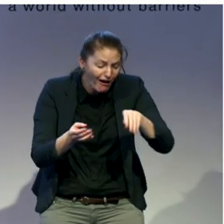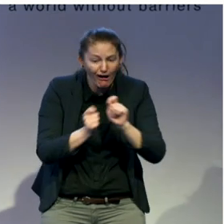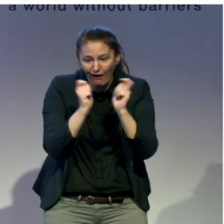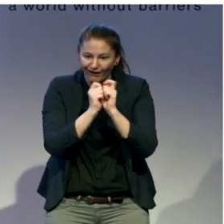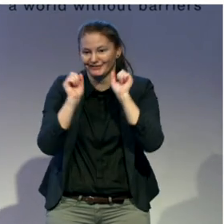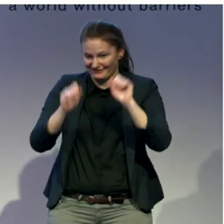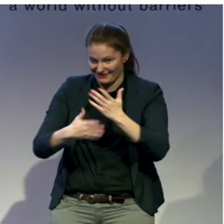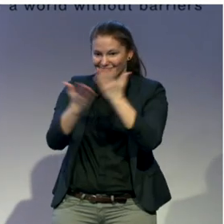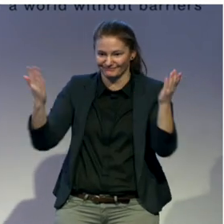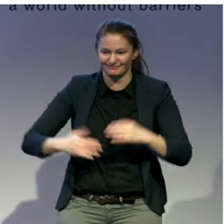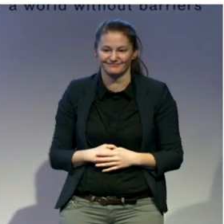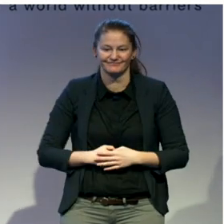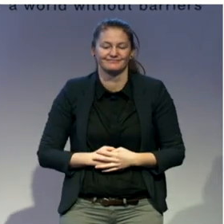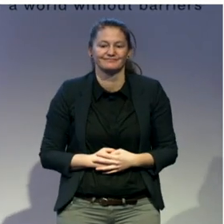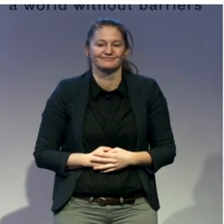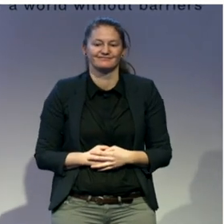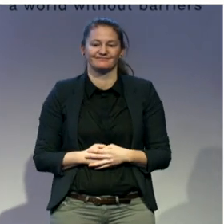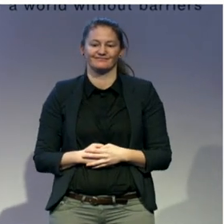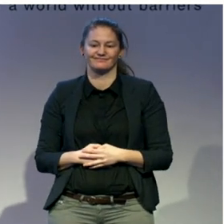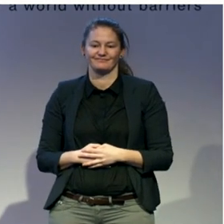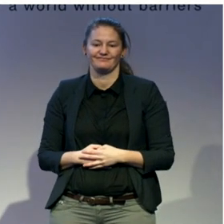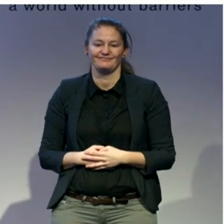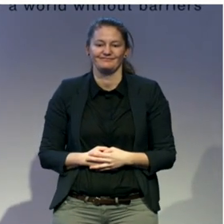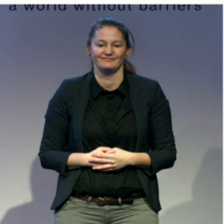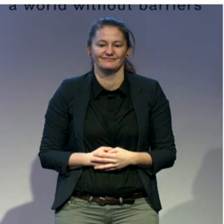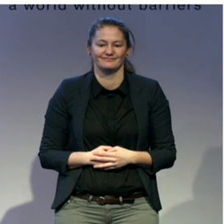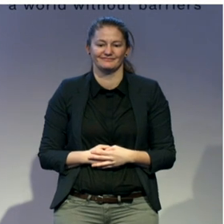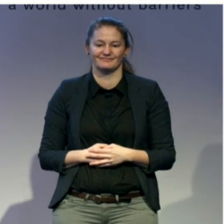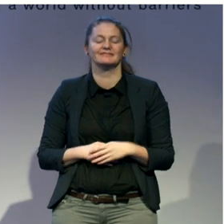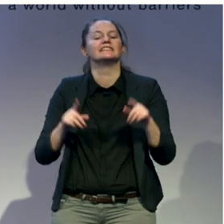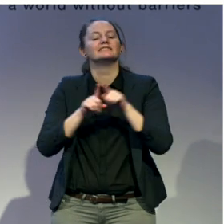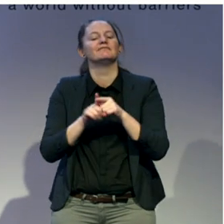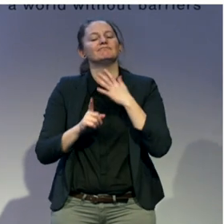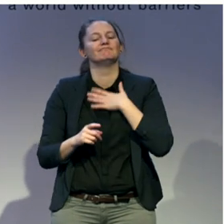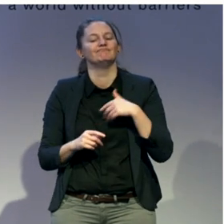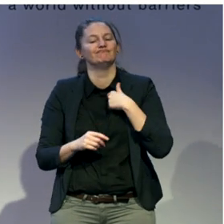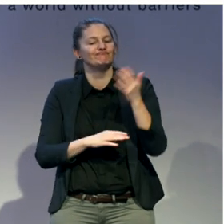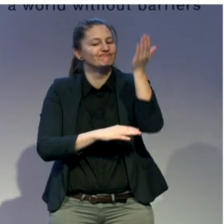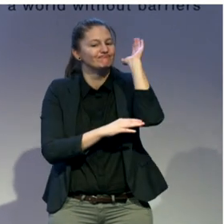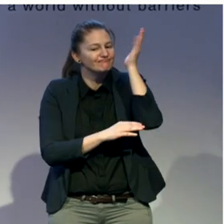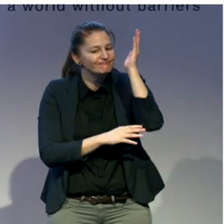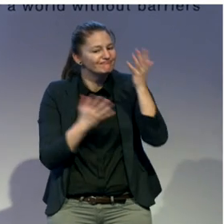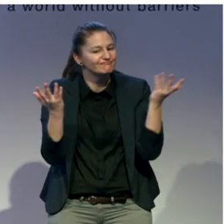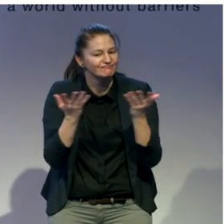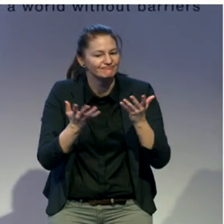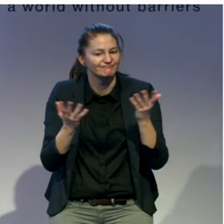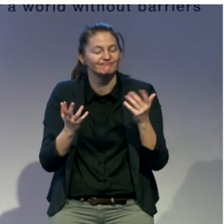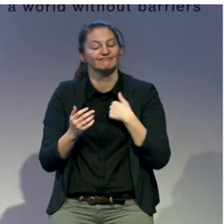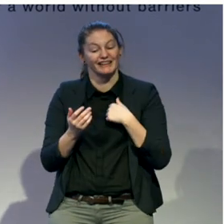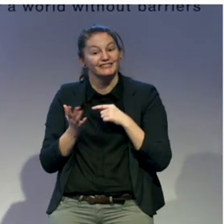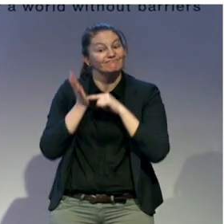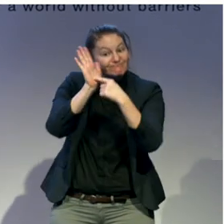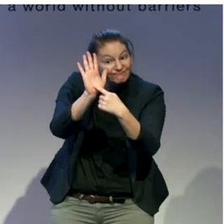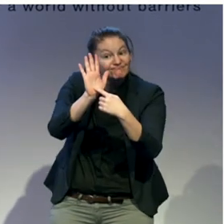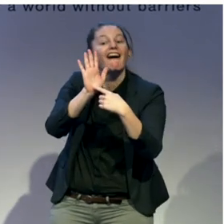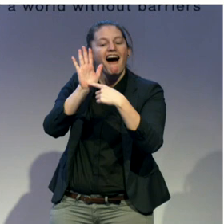And also, we want to share you what do we want to replicate in this project. We want to